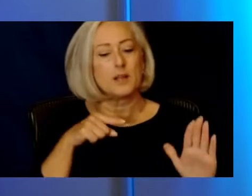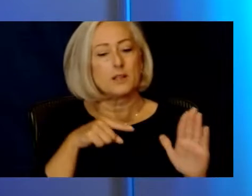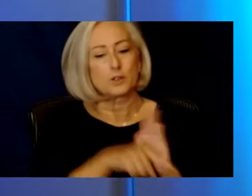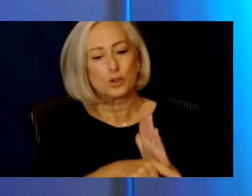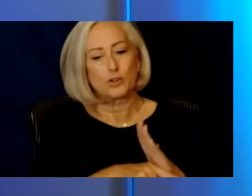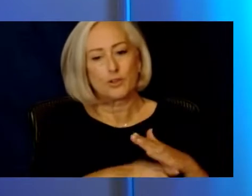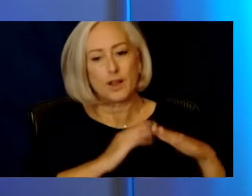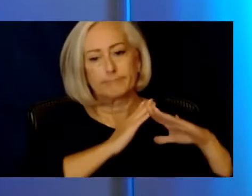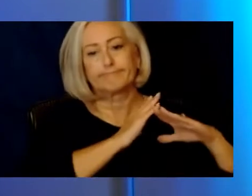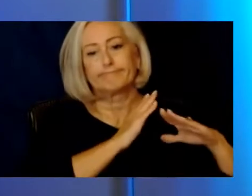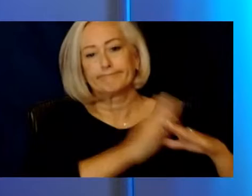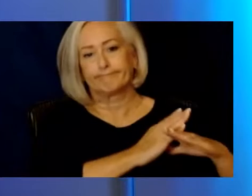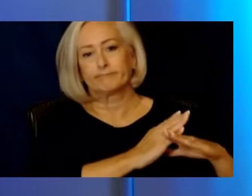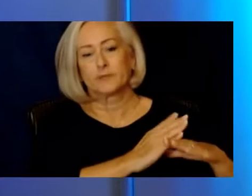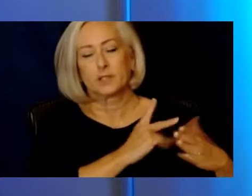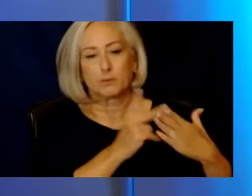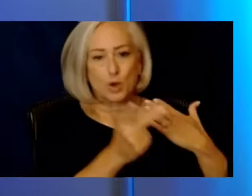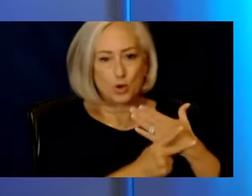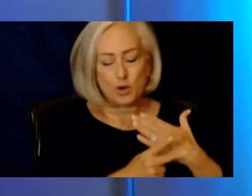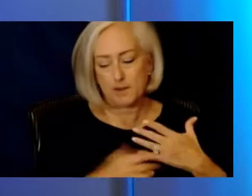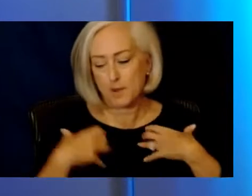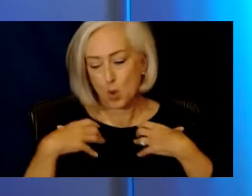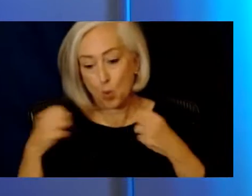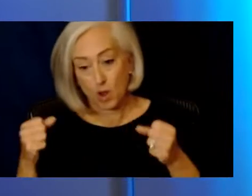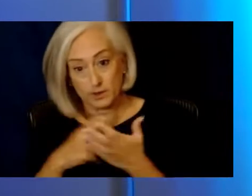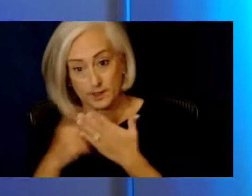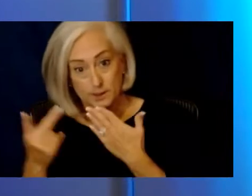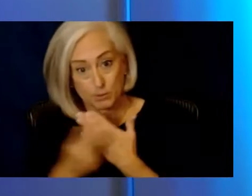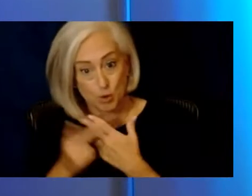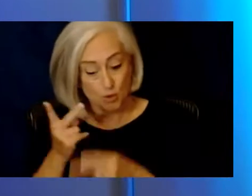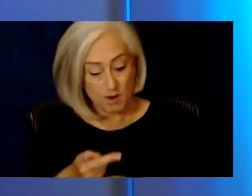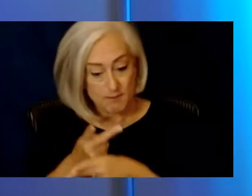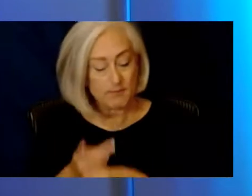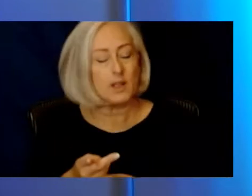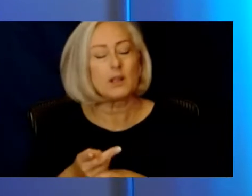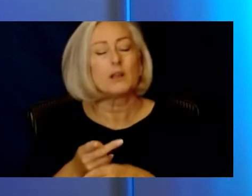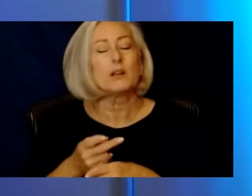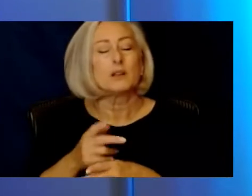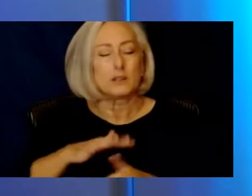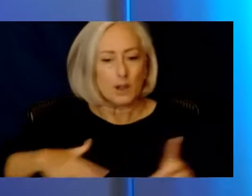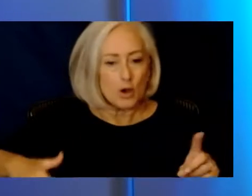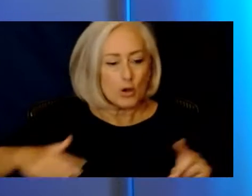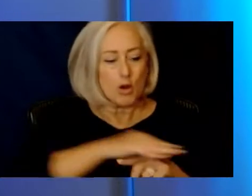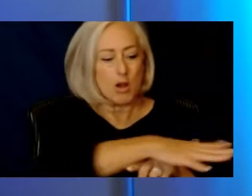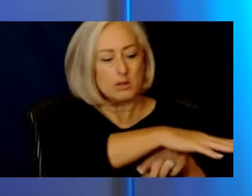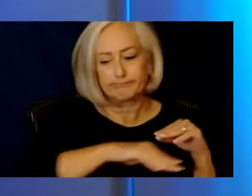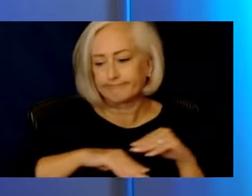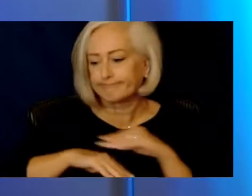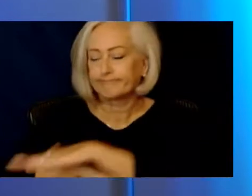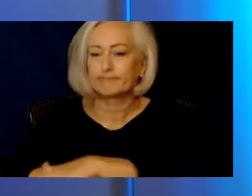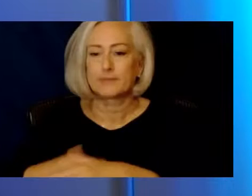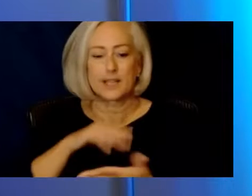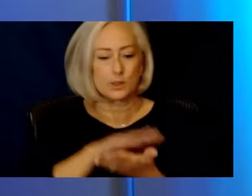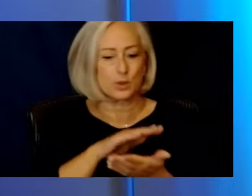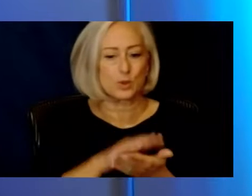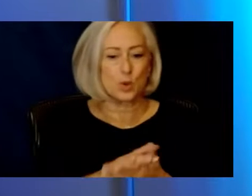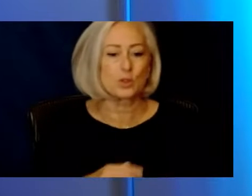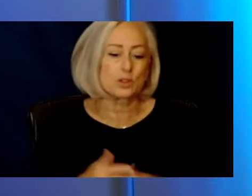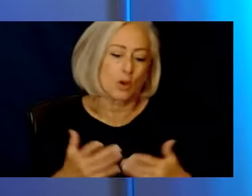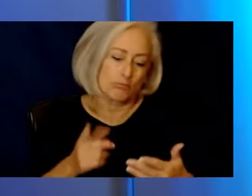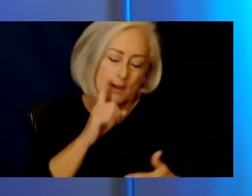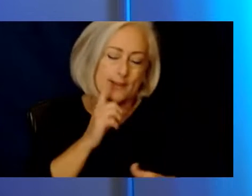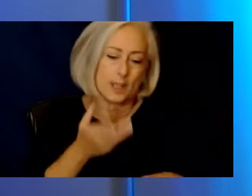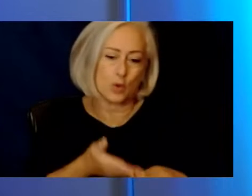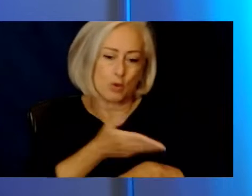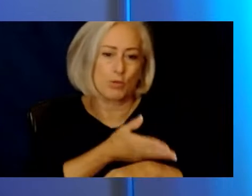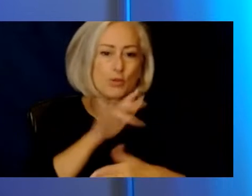health promotion programs, wellness programs across both in our health sectors and in the schools. And I think we're making a lot of progress with that. We've also